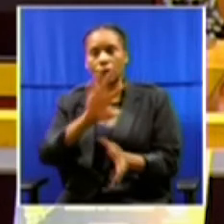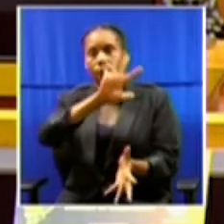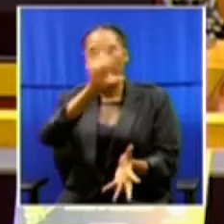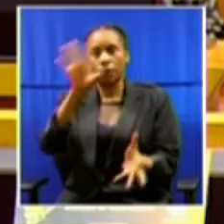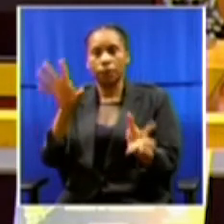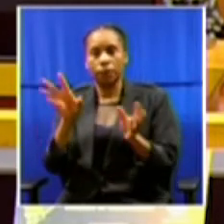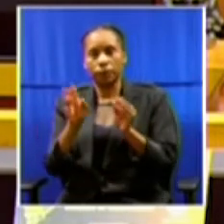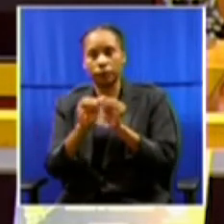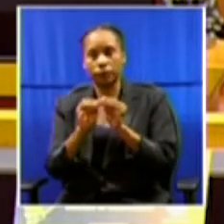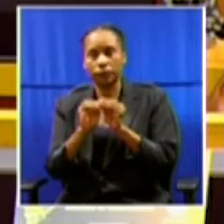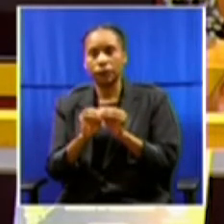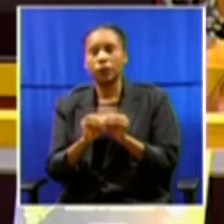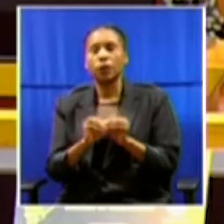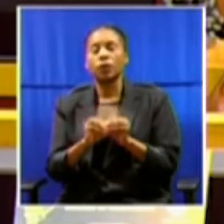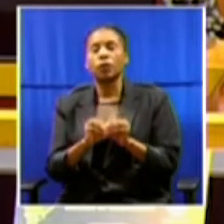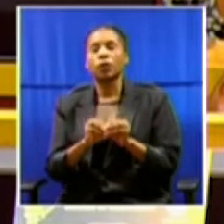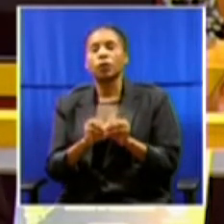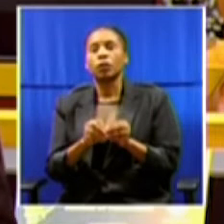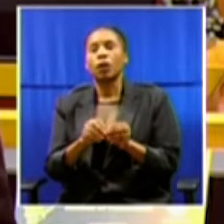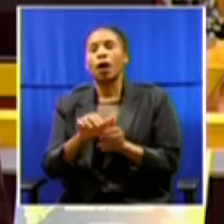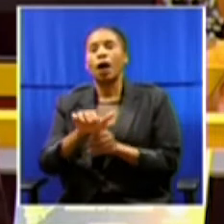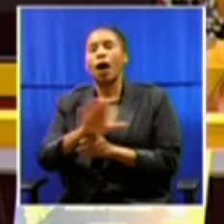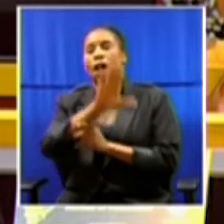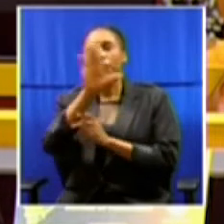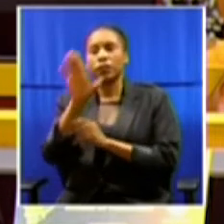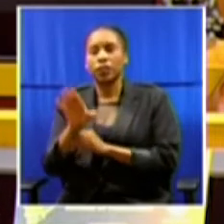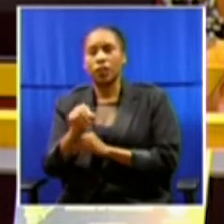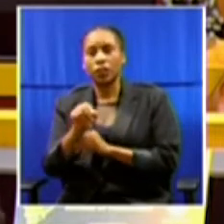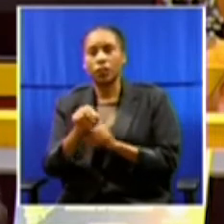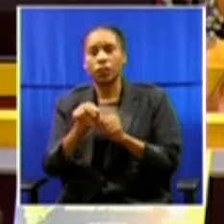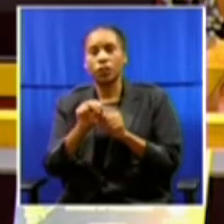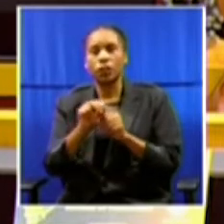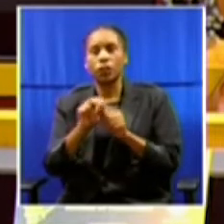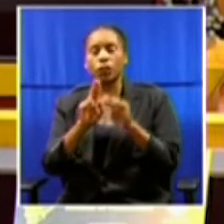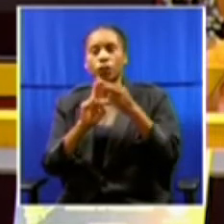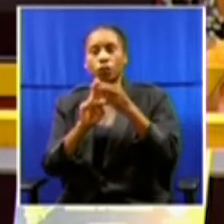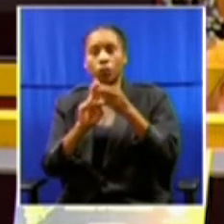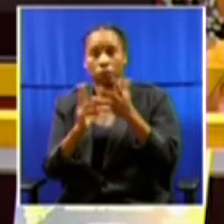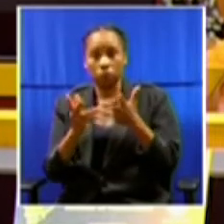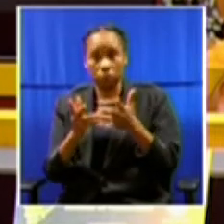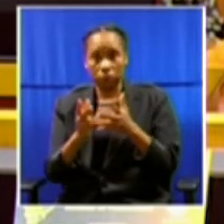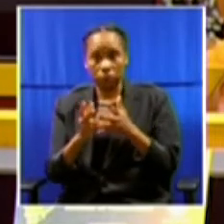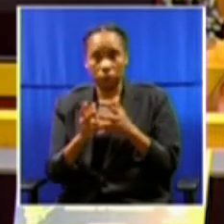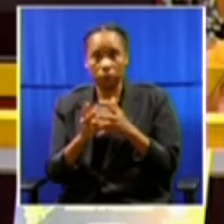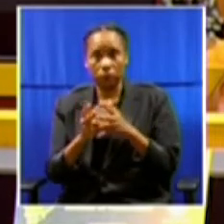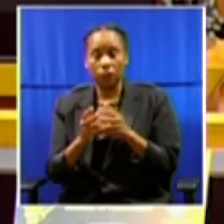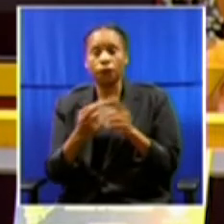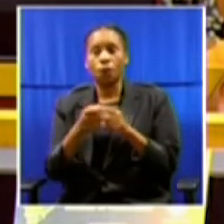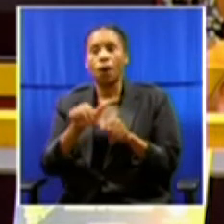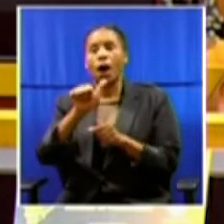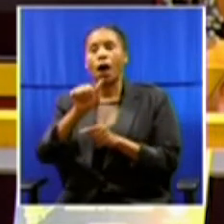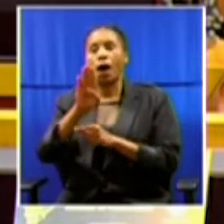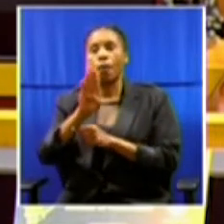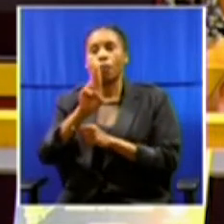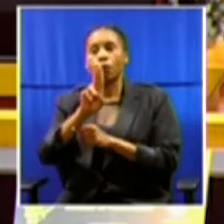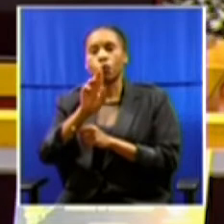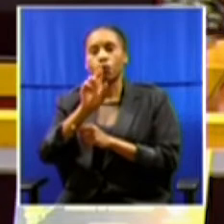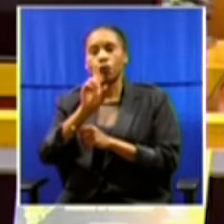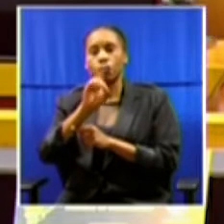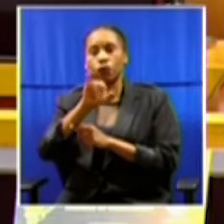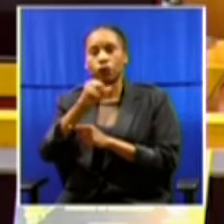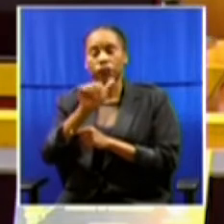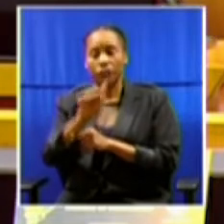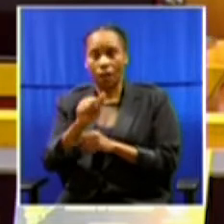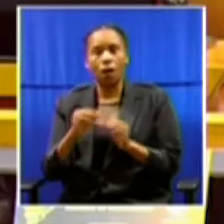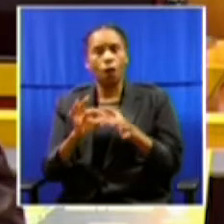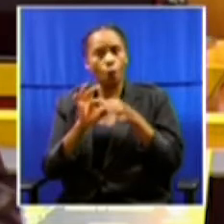the African Union in terms of your Abuja Treaty, etc. And we have made a commitment as South